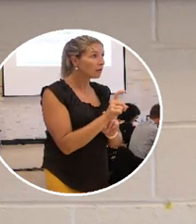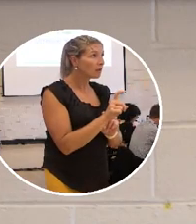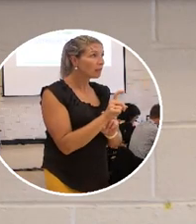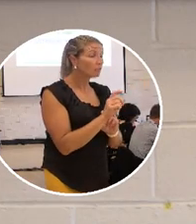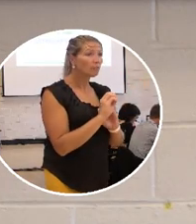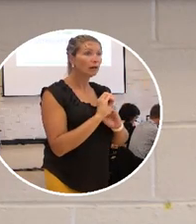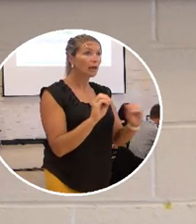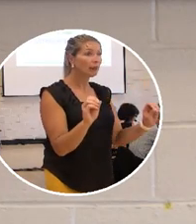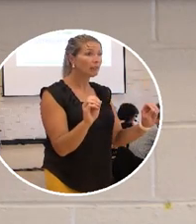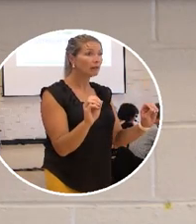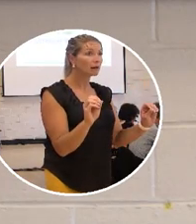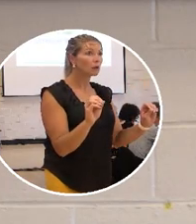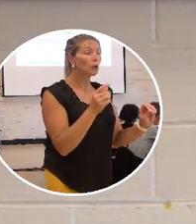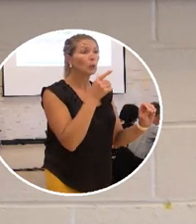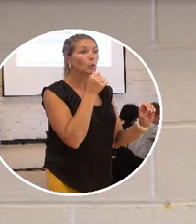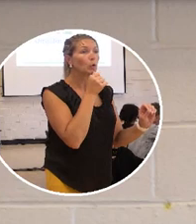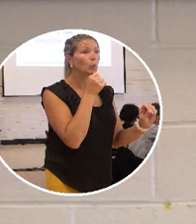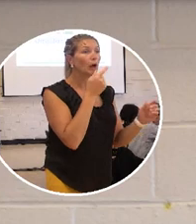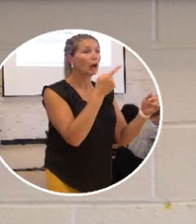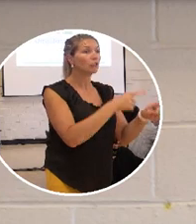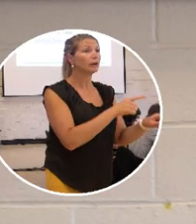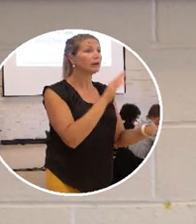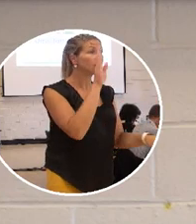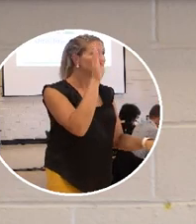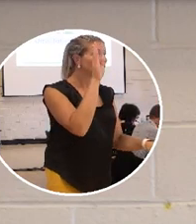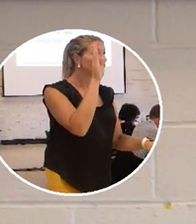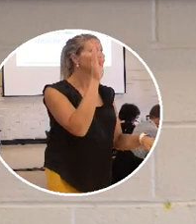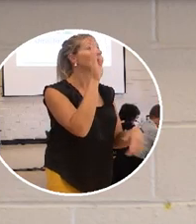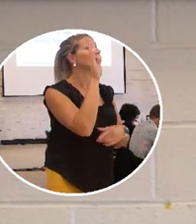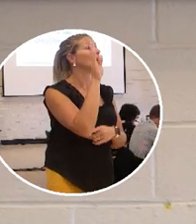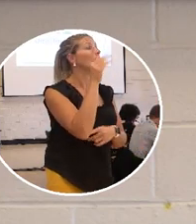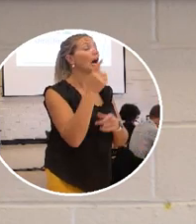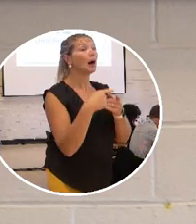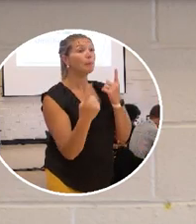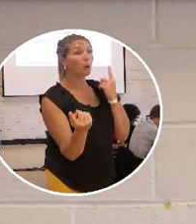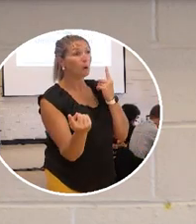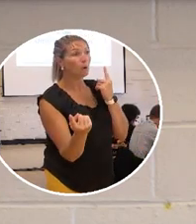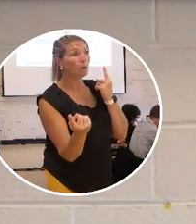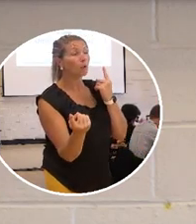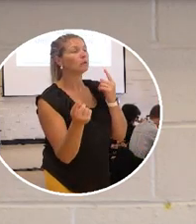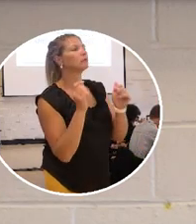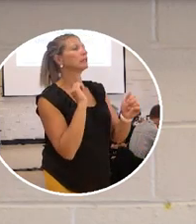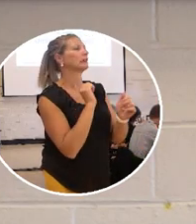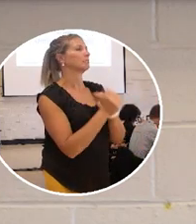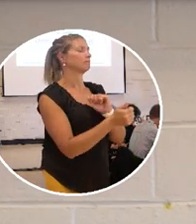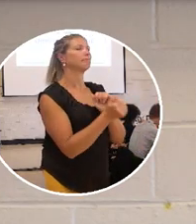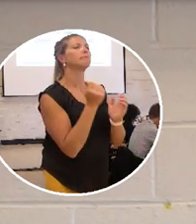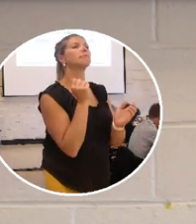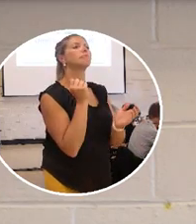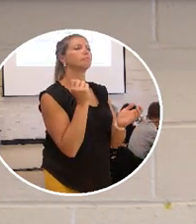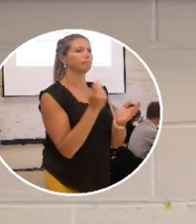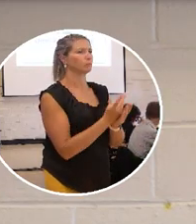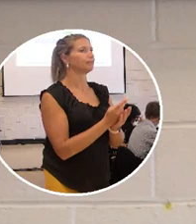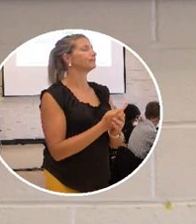Hearing none, all in favor of the motion of acceptance? Those against? Motion carries.